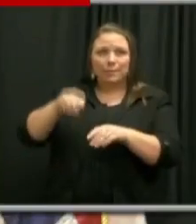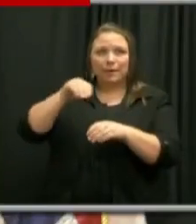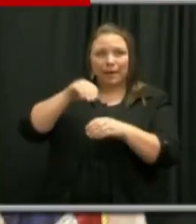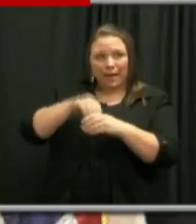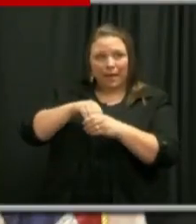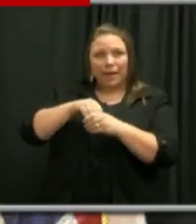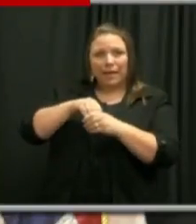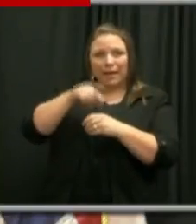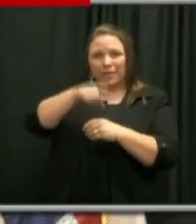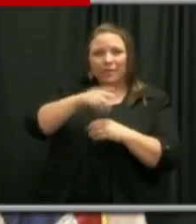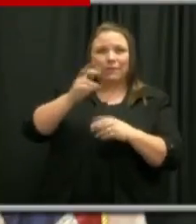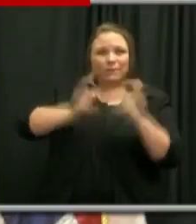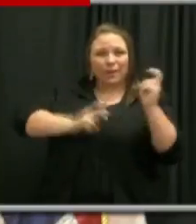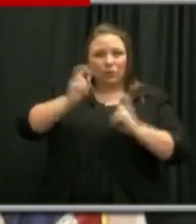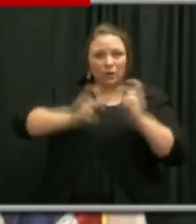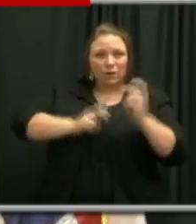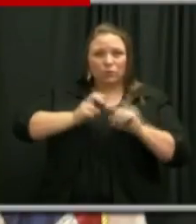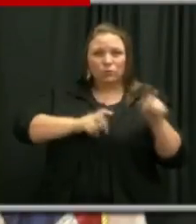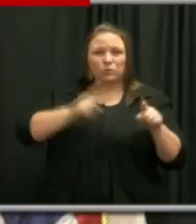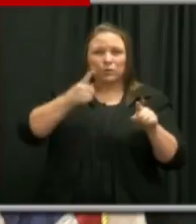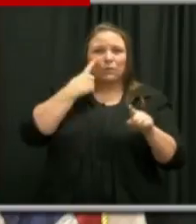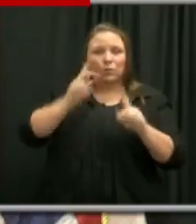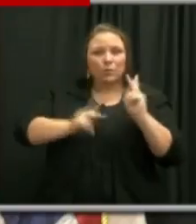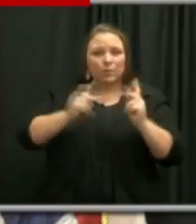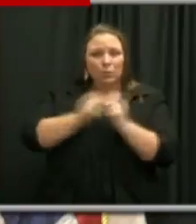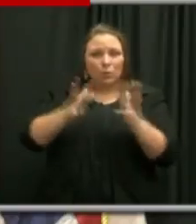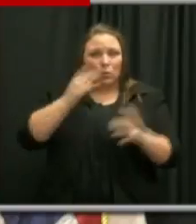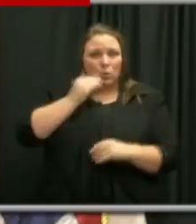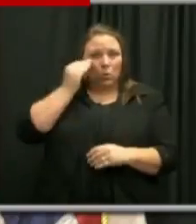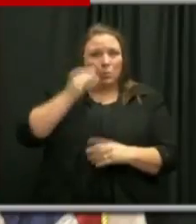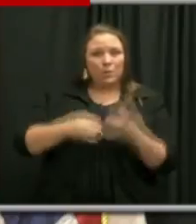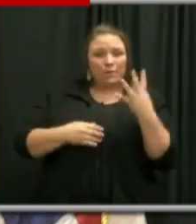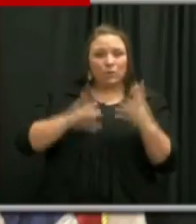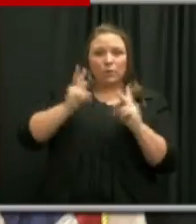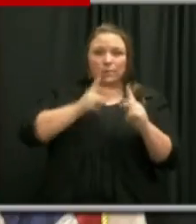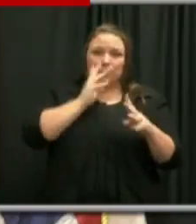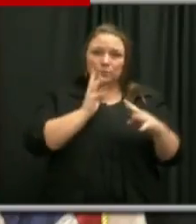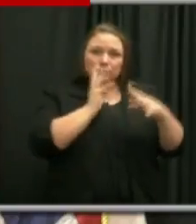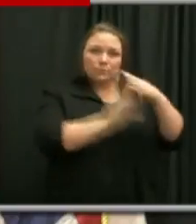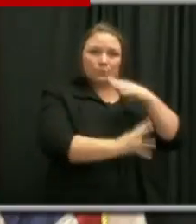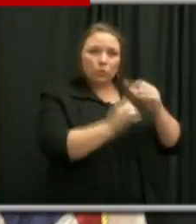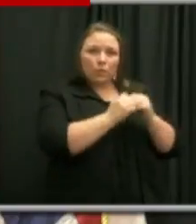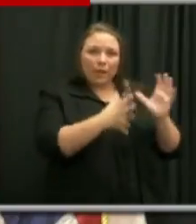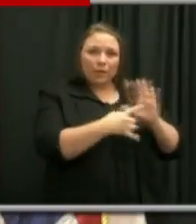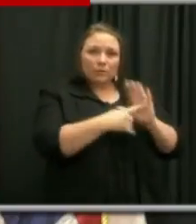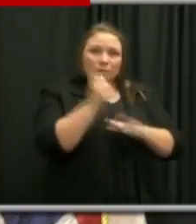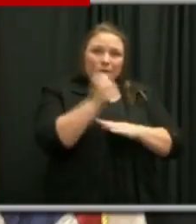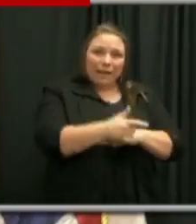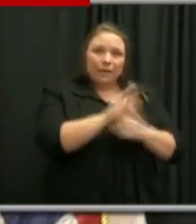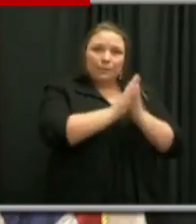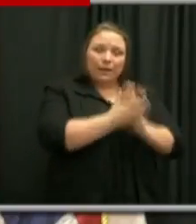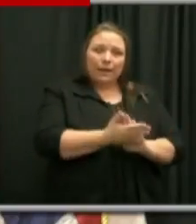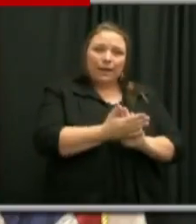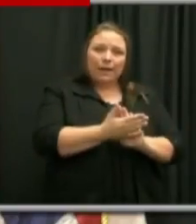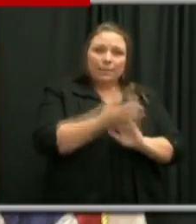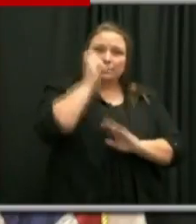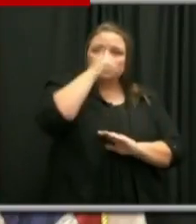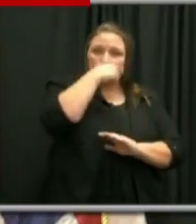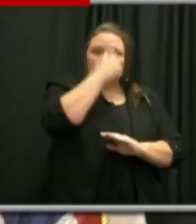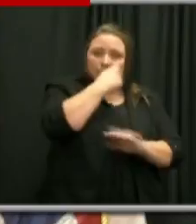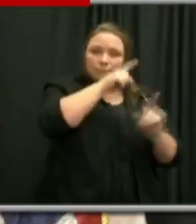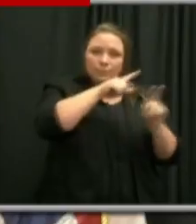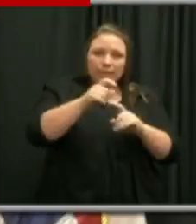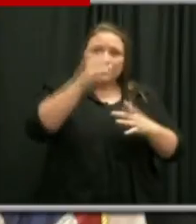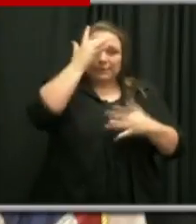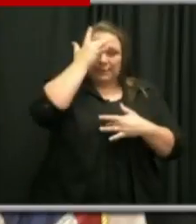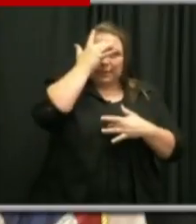our homeless shelters on the fairgrounds. 4 individuals who entered the shelter without symptoms later tested positive. These people were